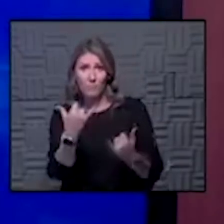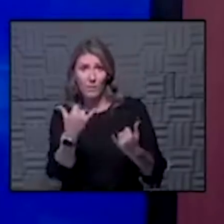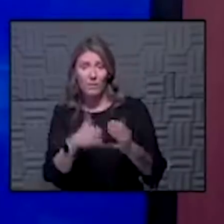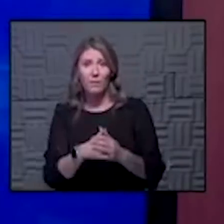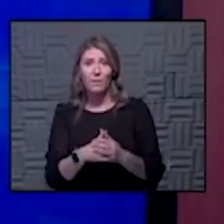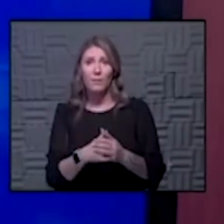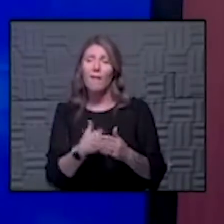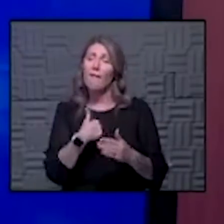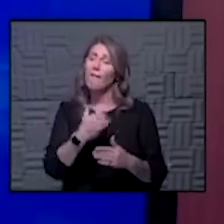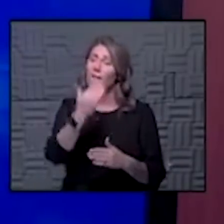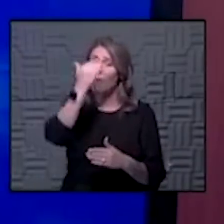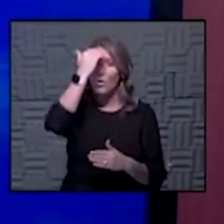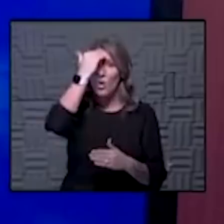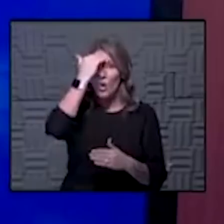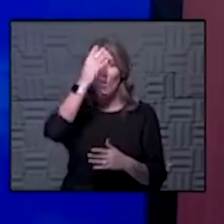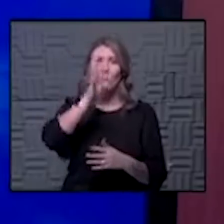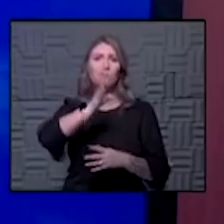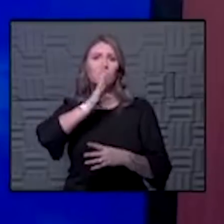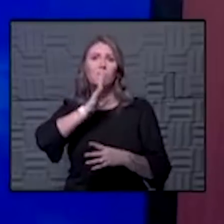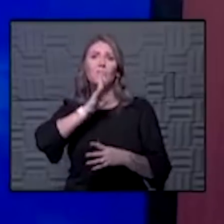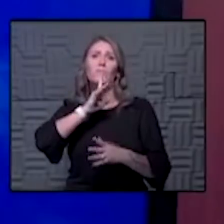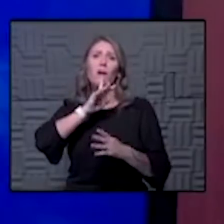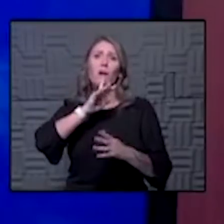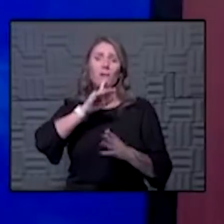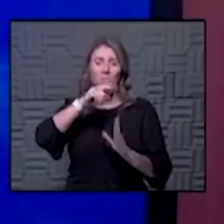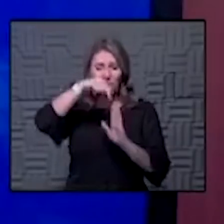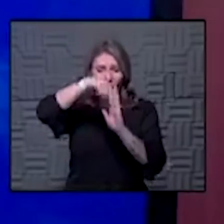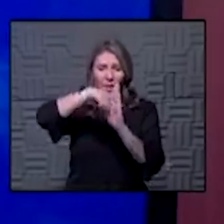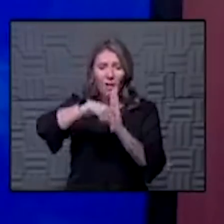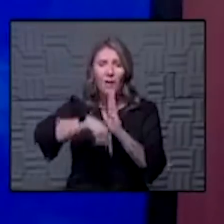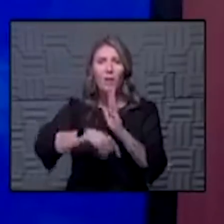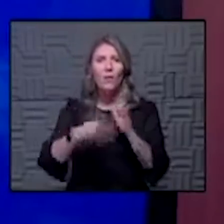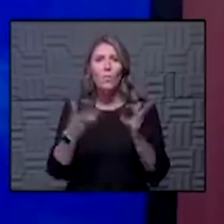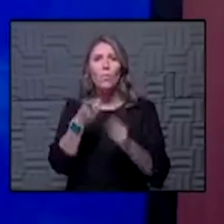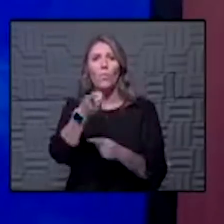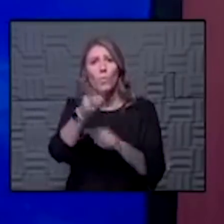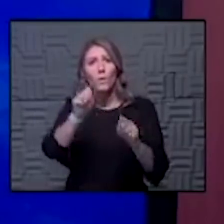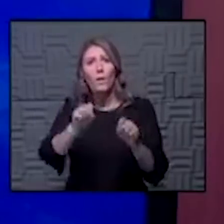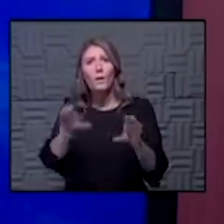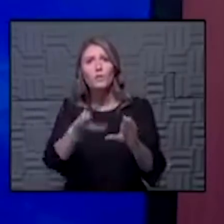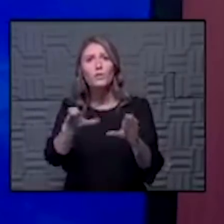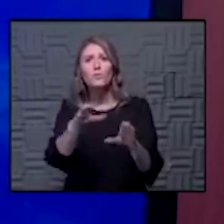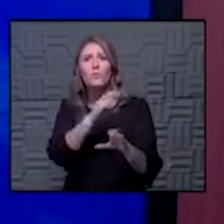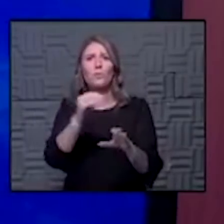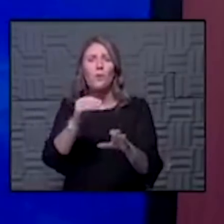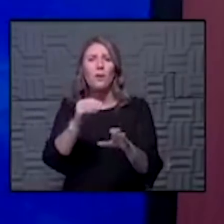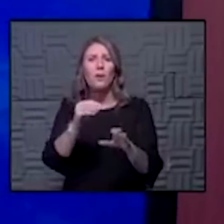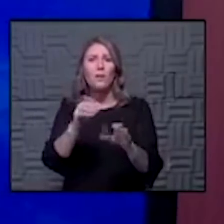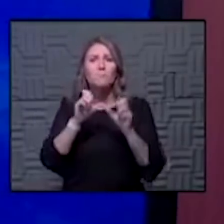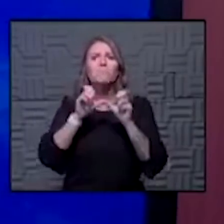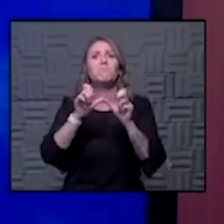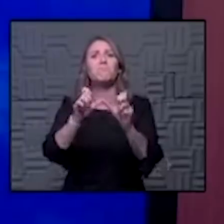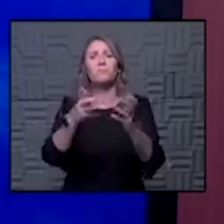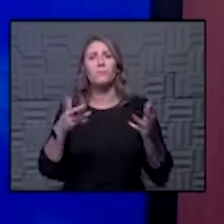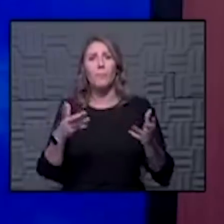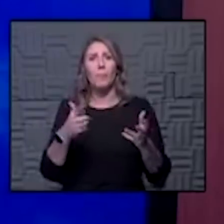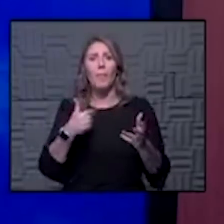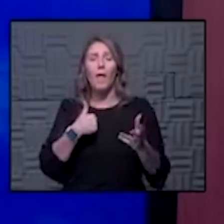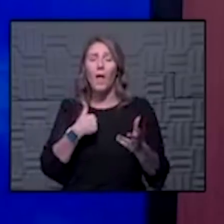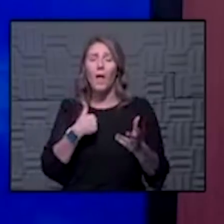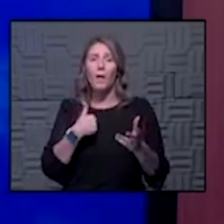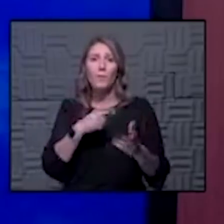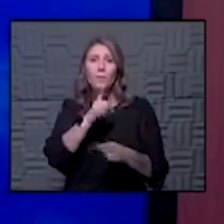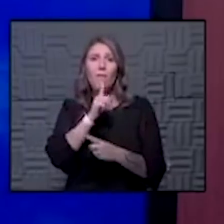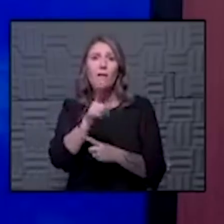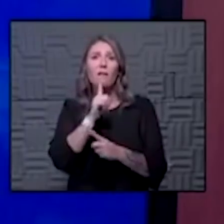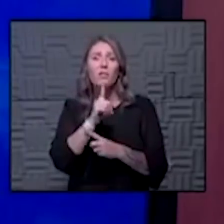we've talked at length about the things that you can do and about remaining vigilant. And I would actually implore you now